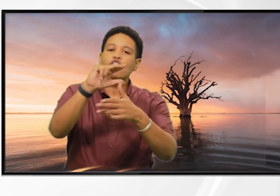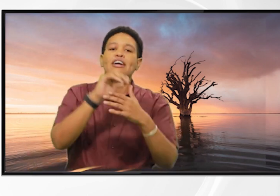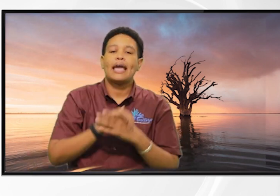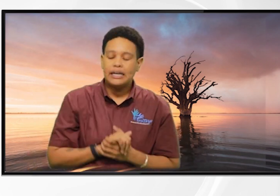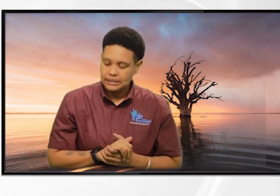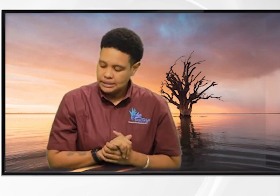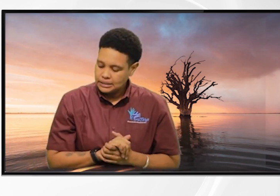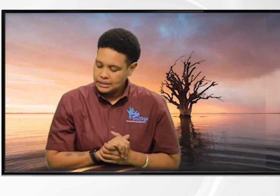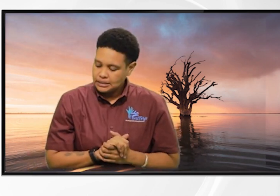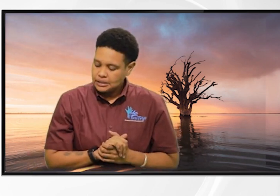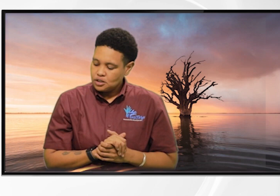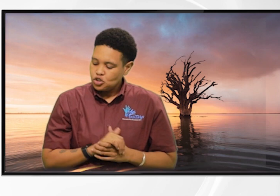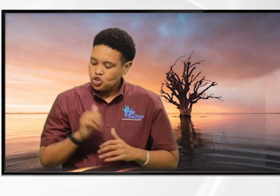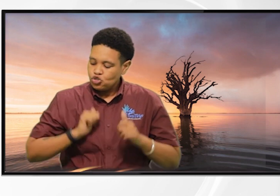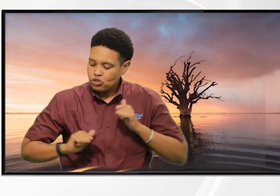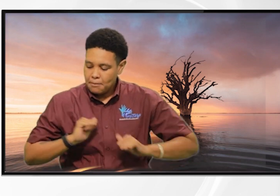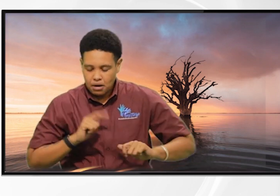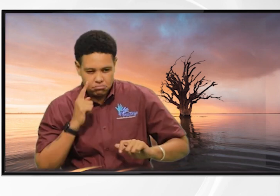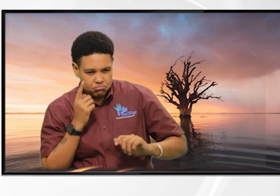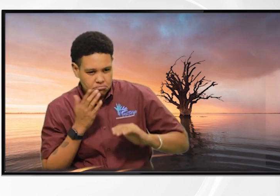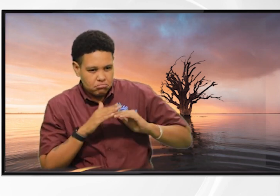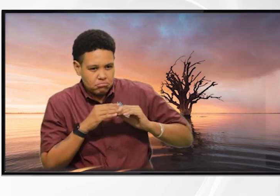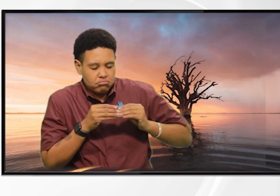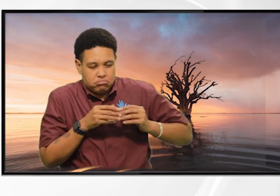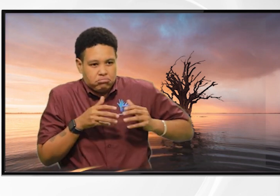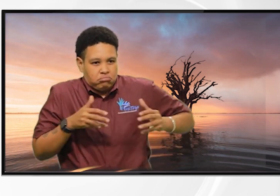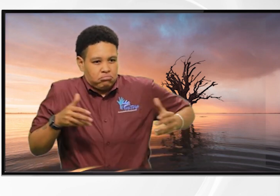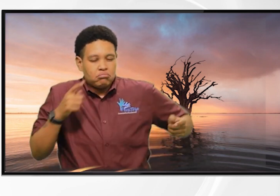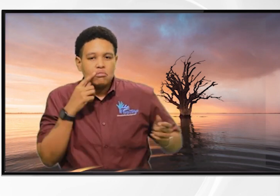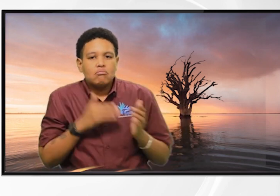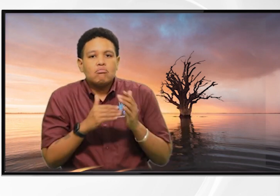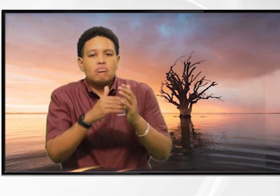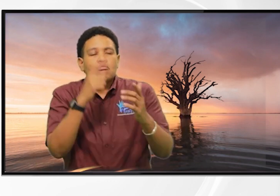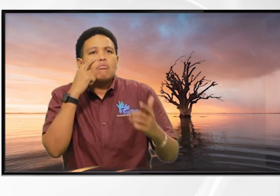Hurricanes. Dramatic increase in frequency